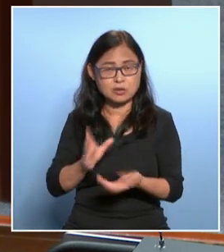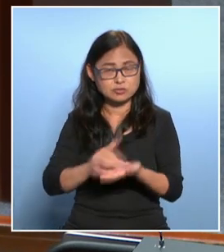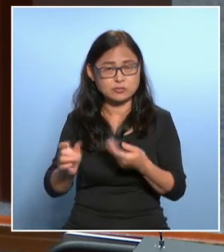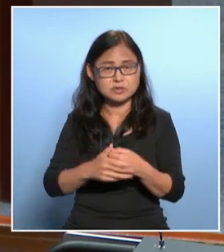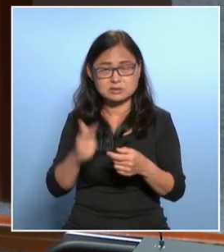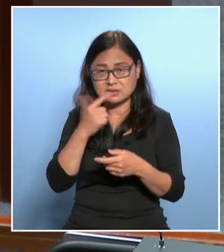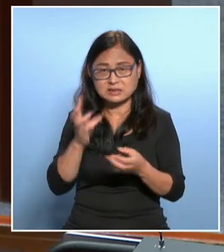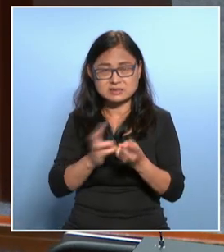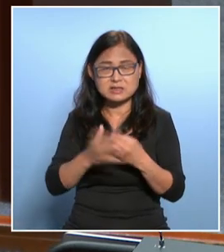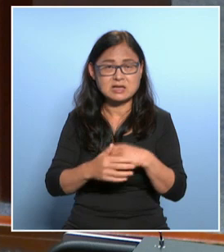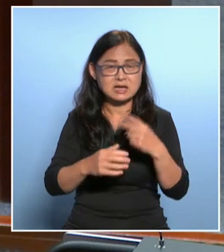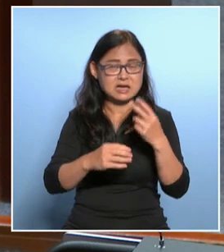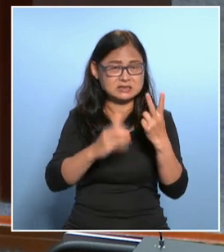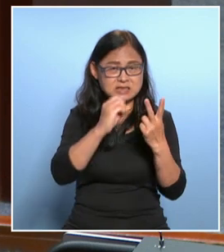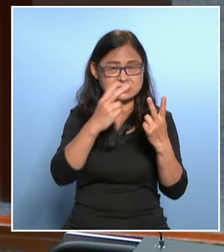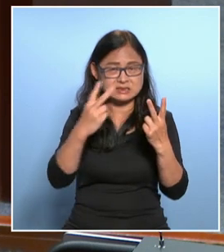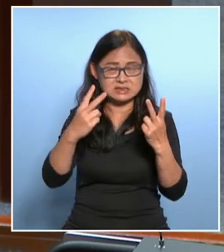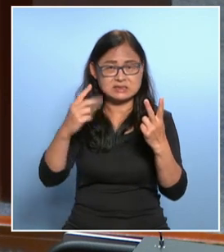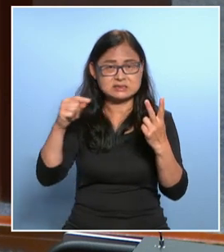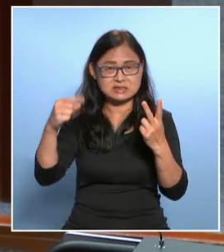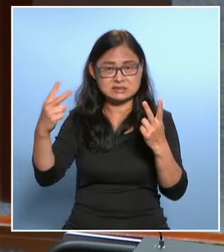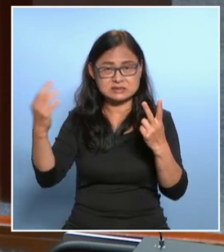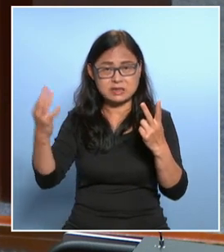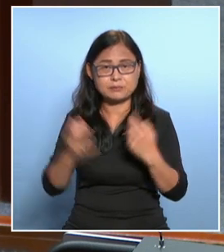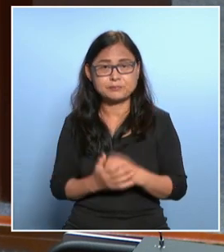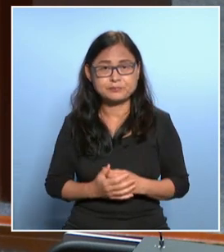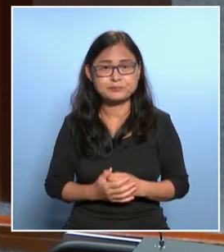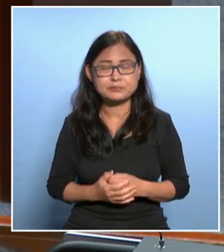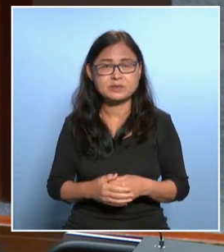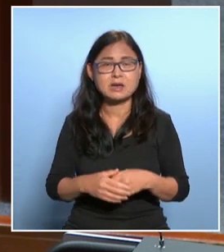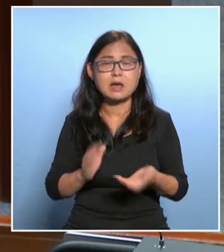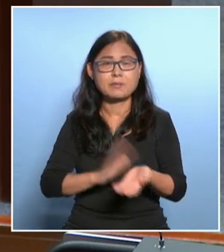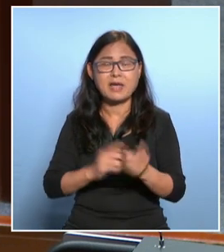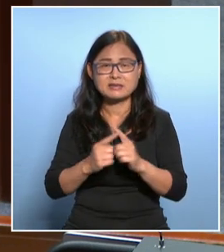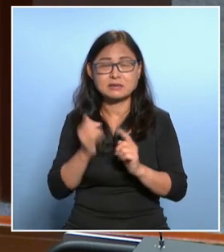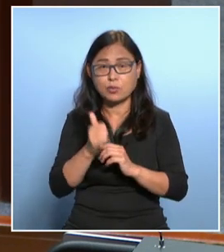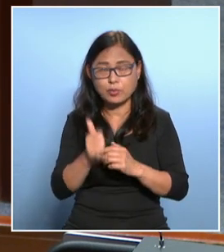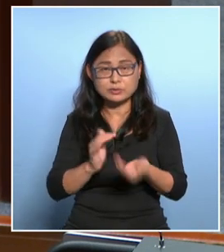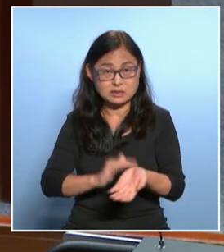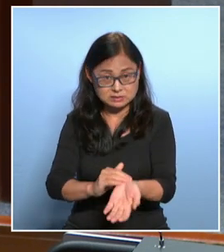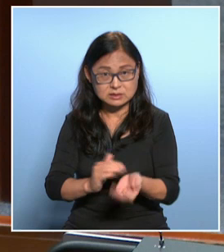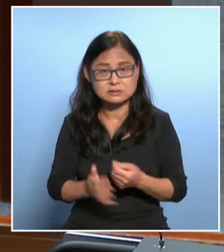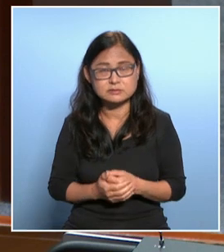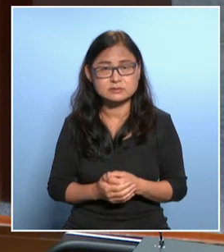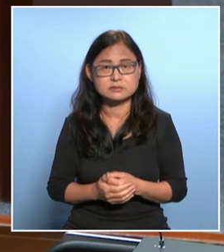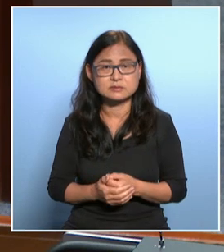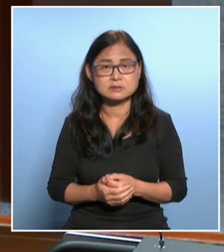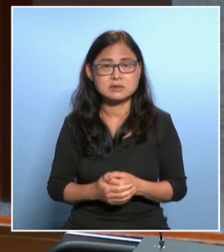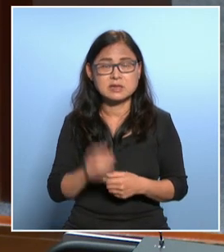sector consultations. According to the latest figure in 2022 to 23, the total